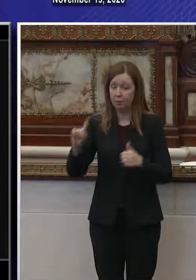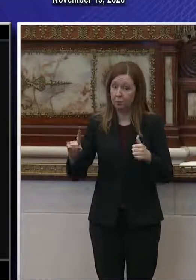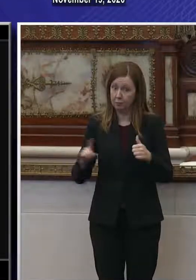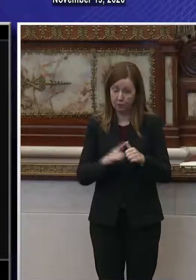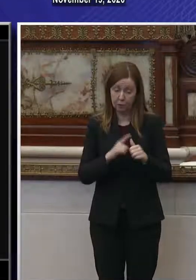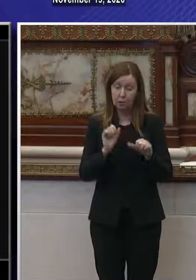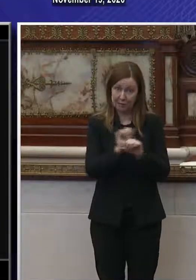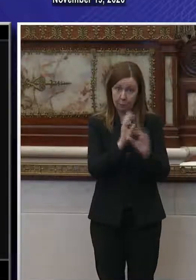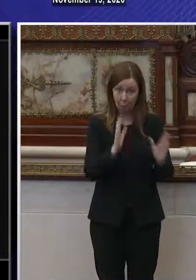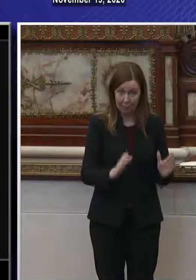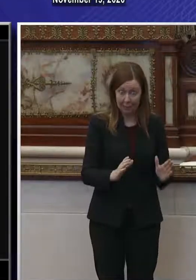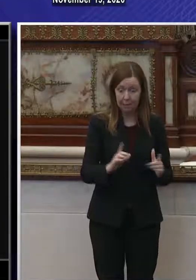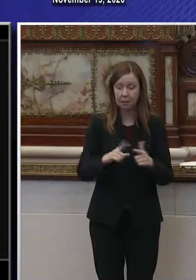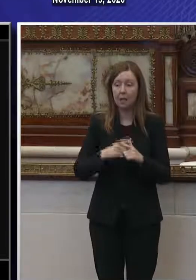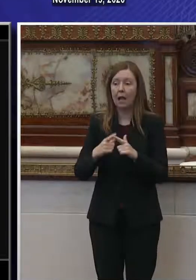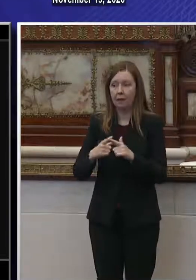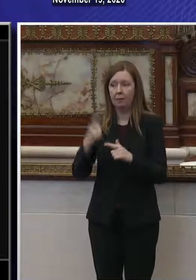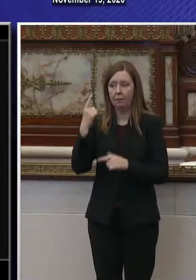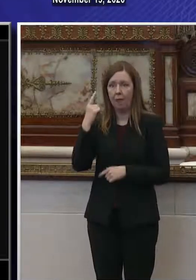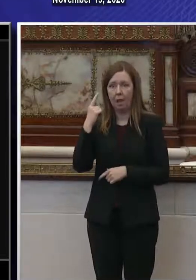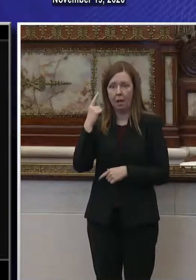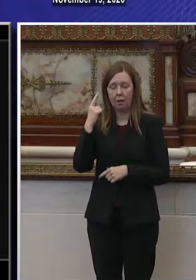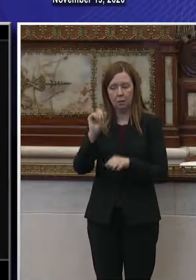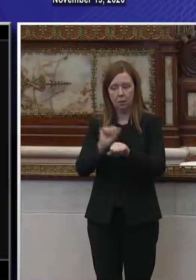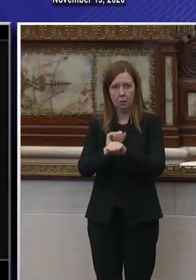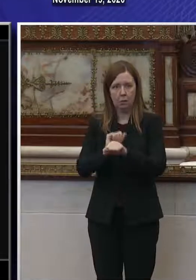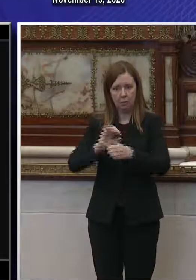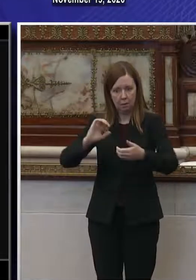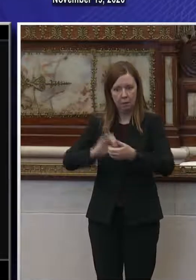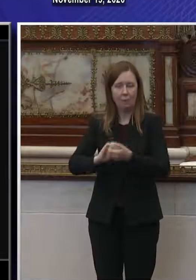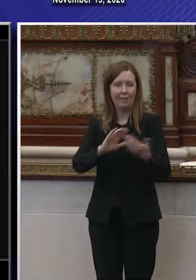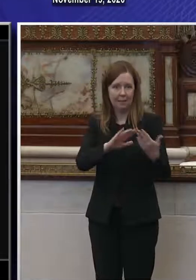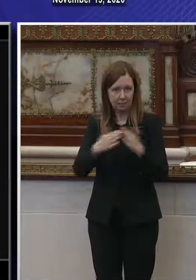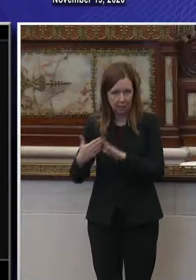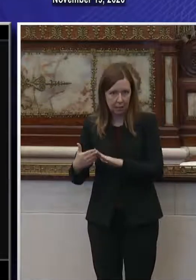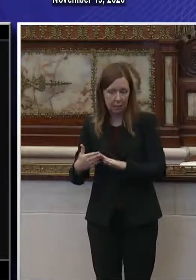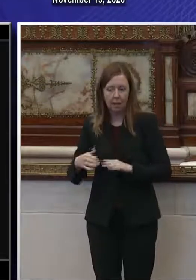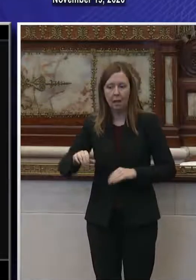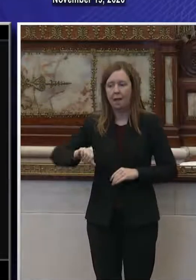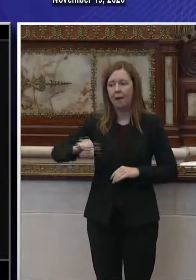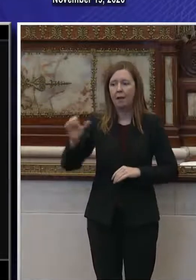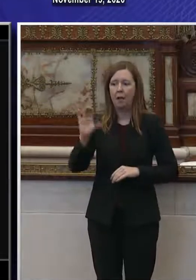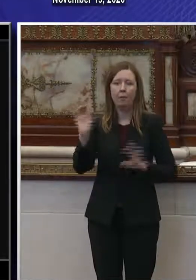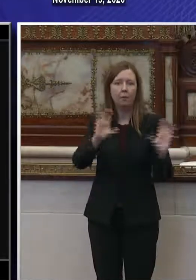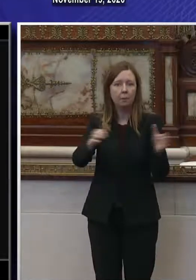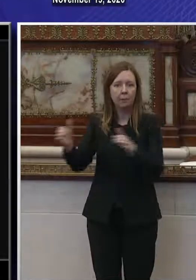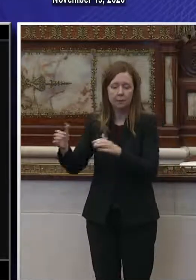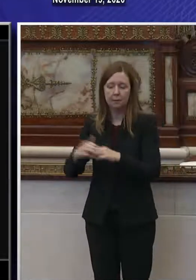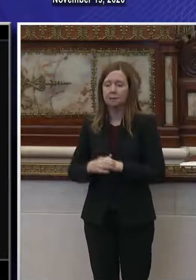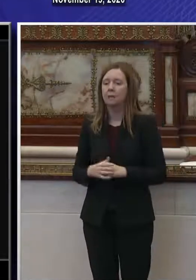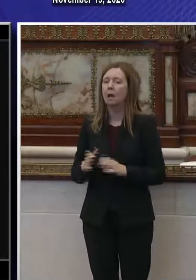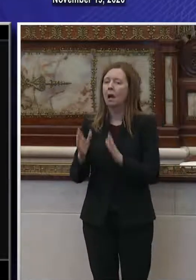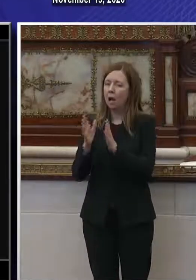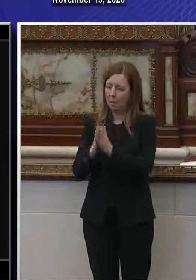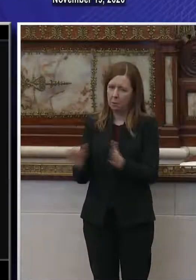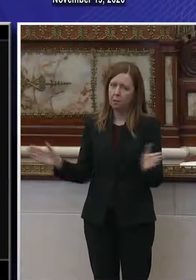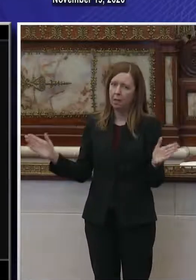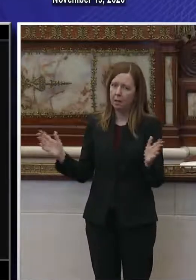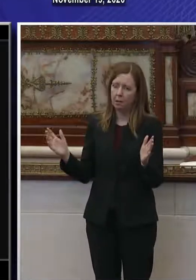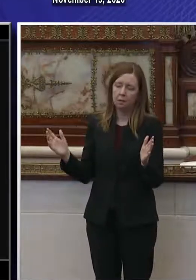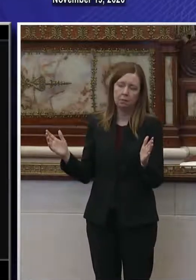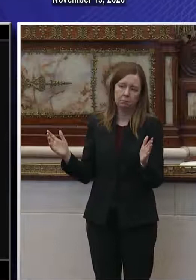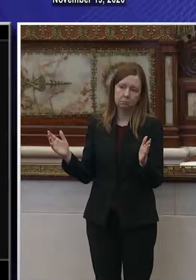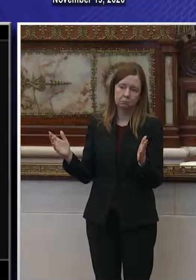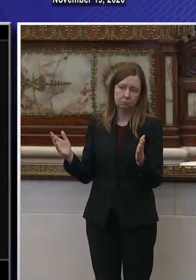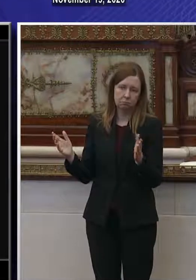our employees, and then ultimately working with the city and other entities, a public